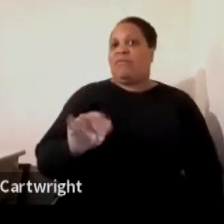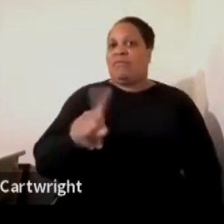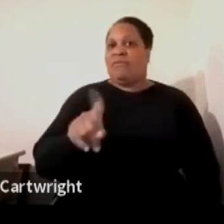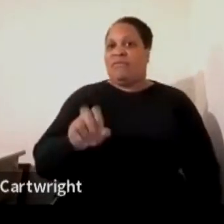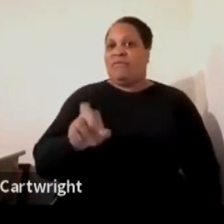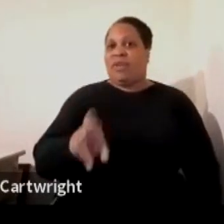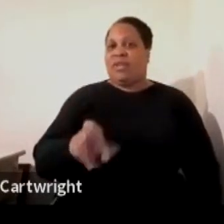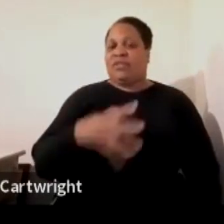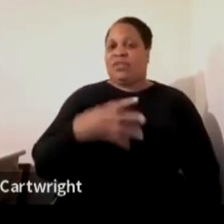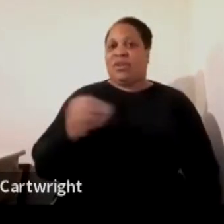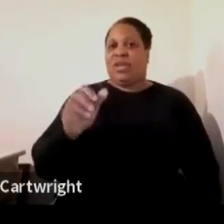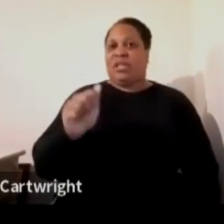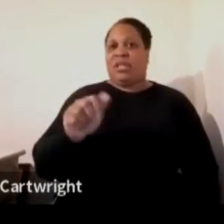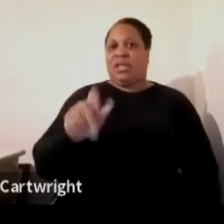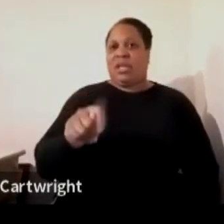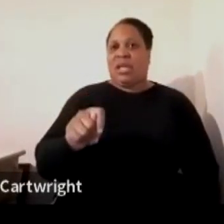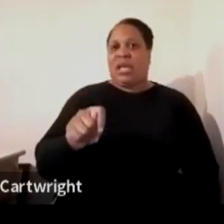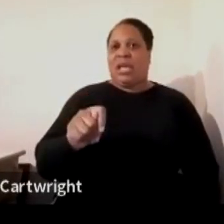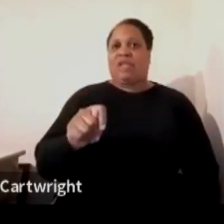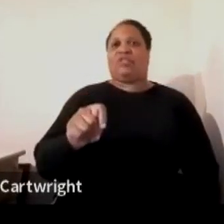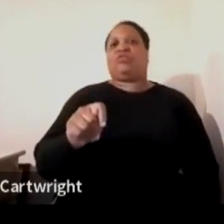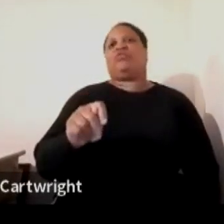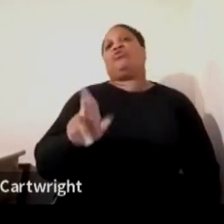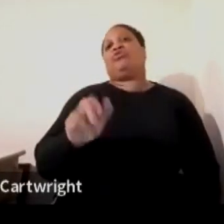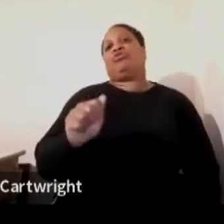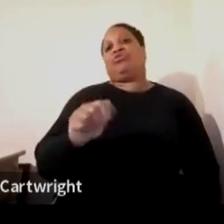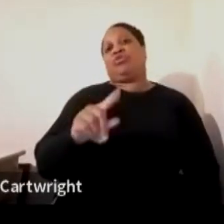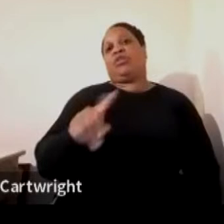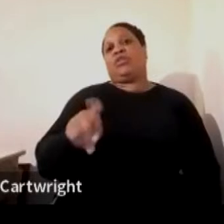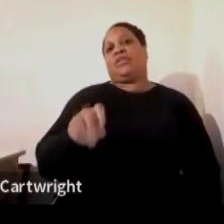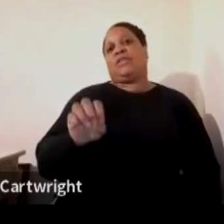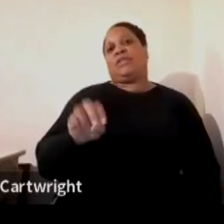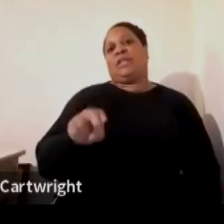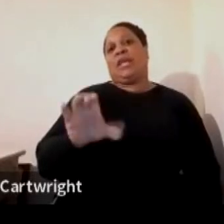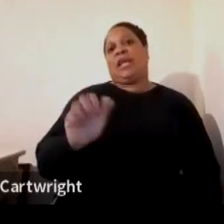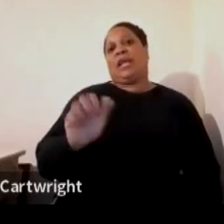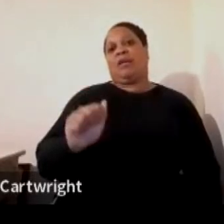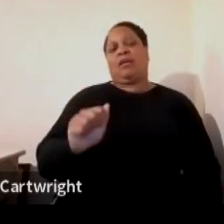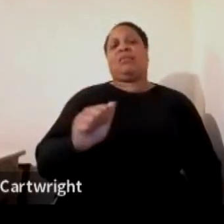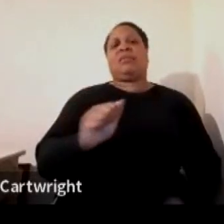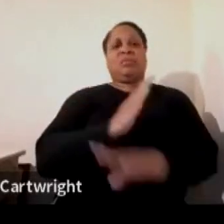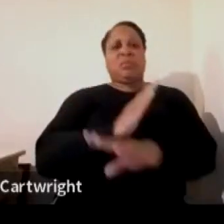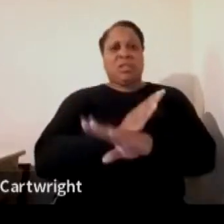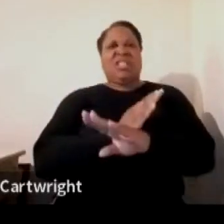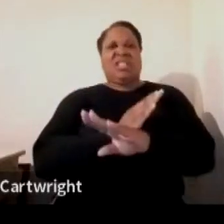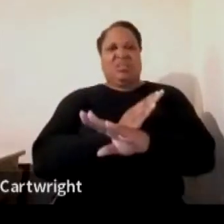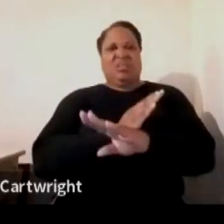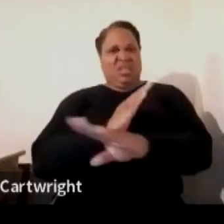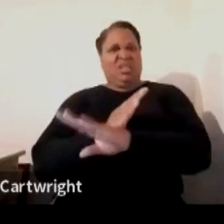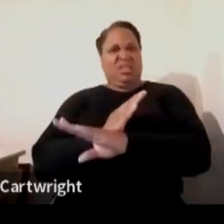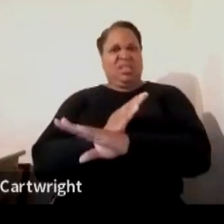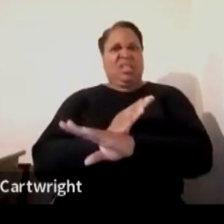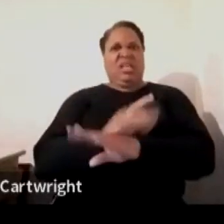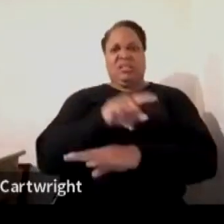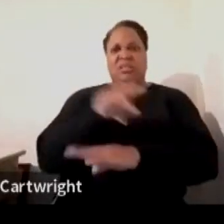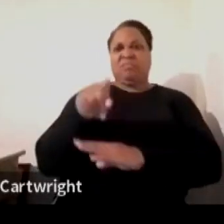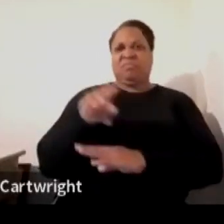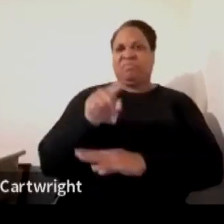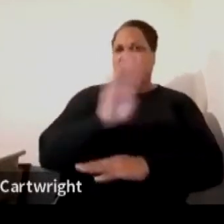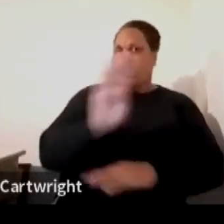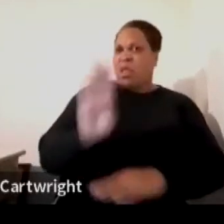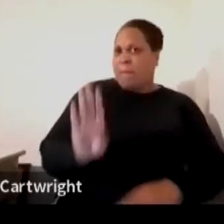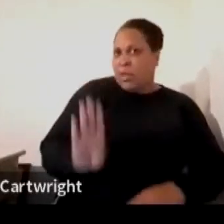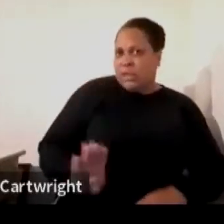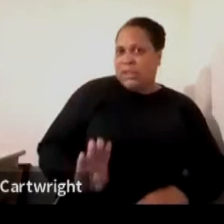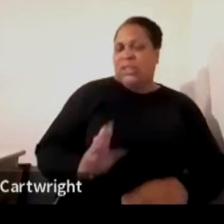AstraZeneca vaccine are both protective for the UK strain and the South African strain. The Brazilian strain, I